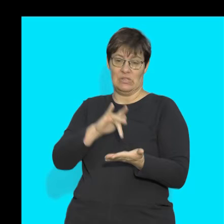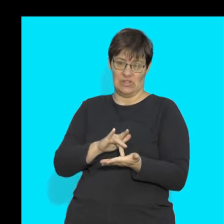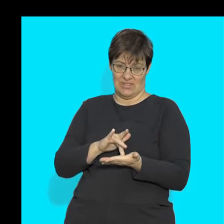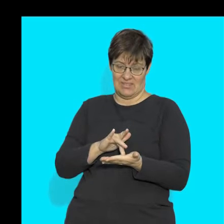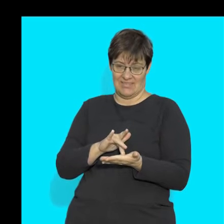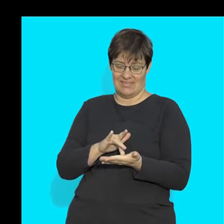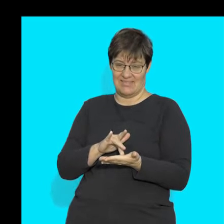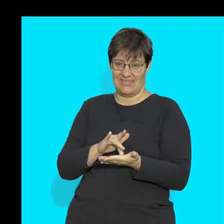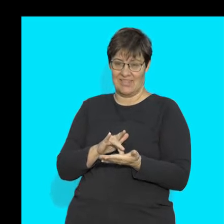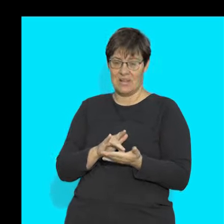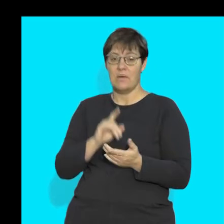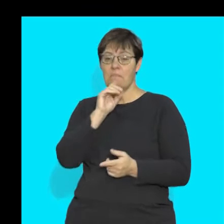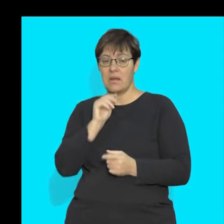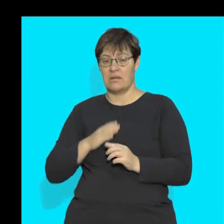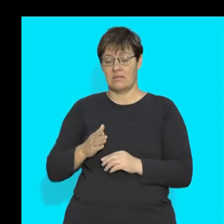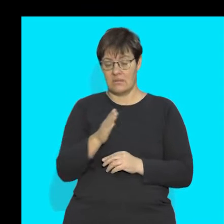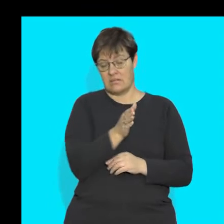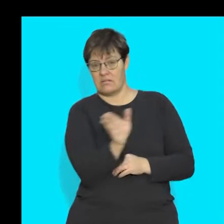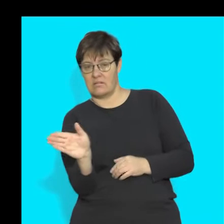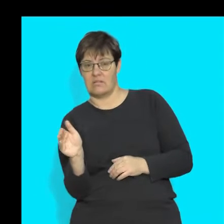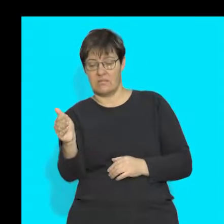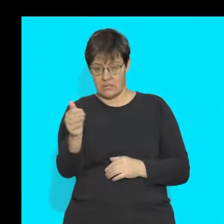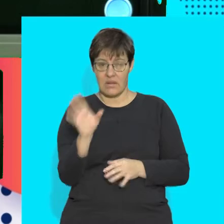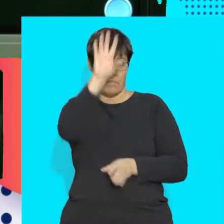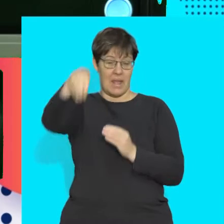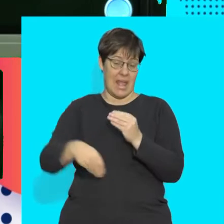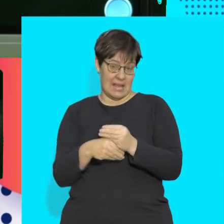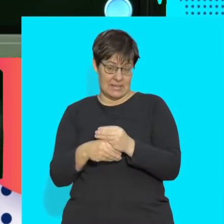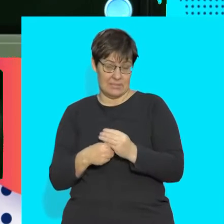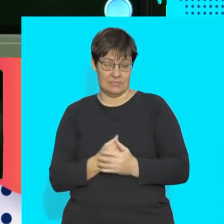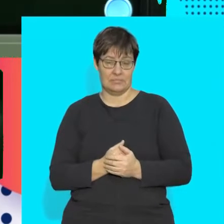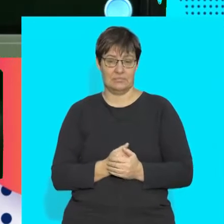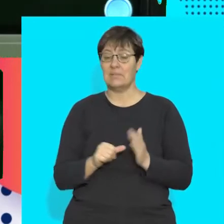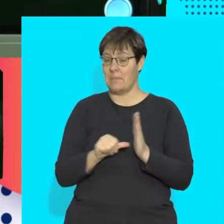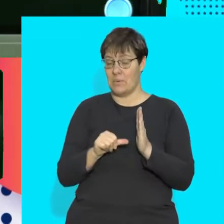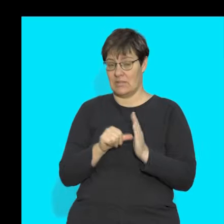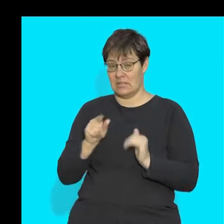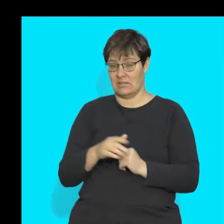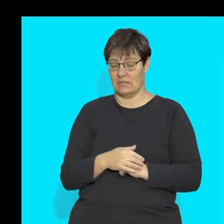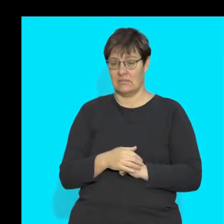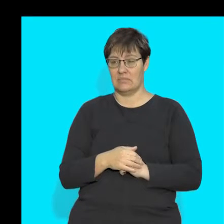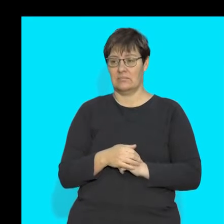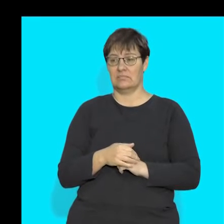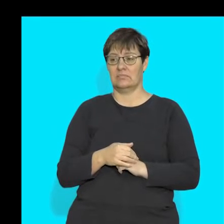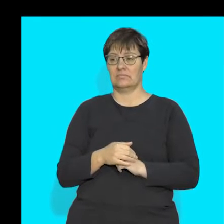position. So that means we've got to take direction into account. Okay, that's the important part there.